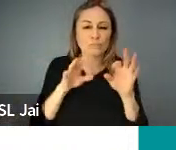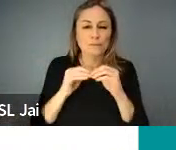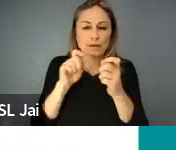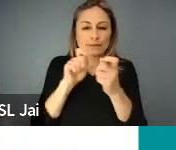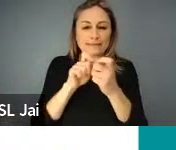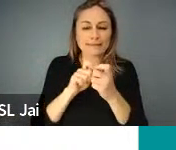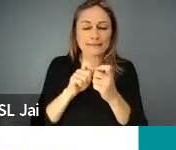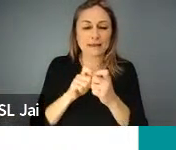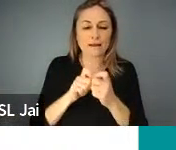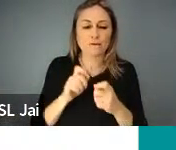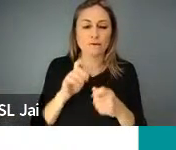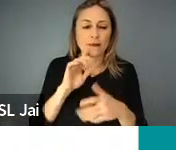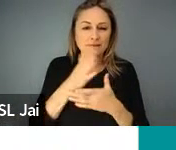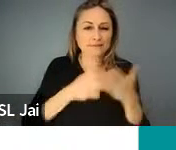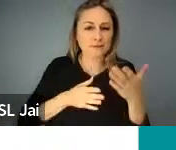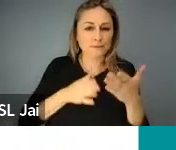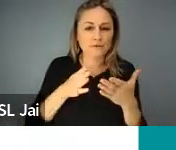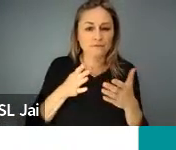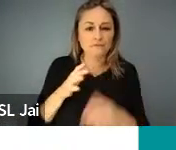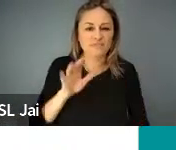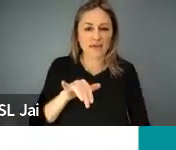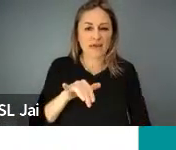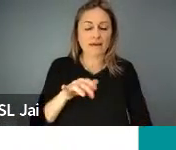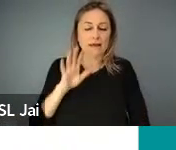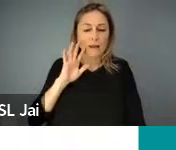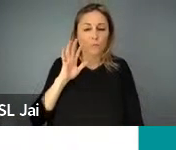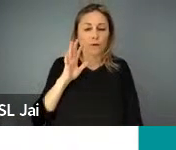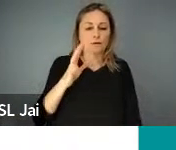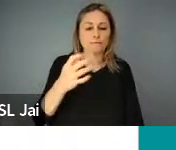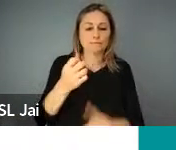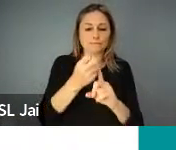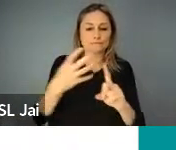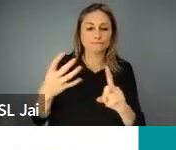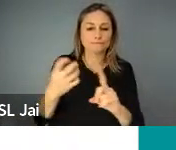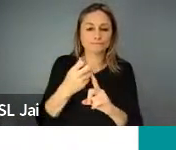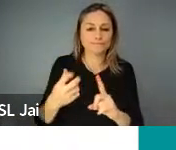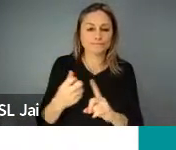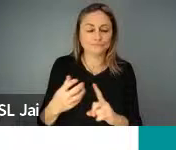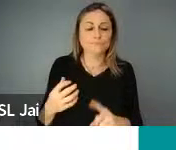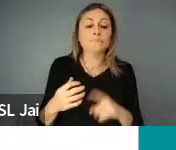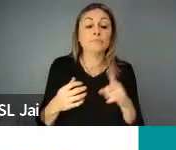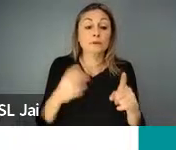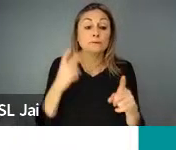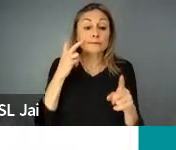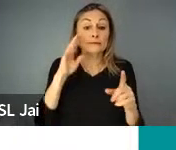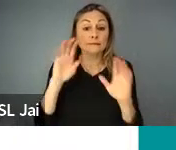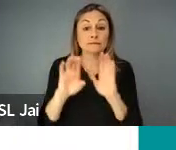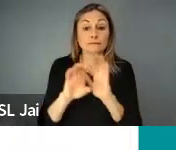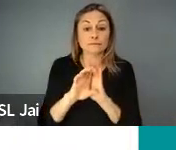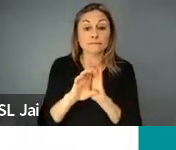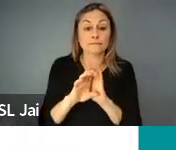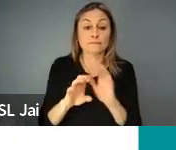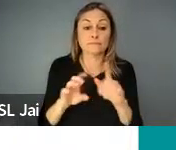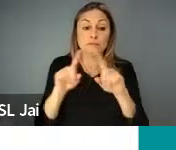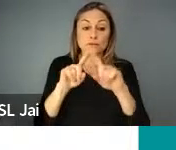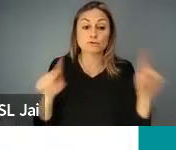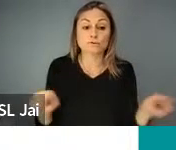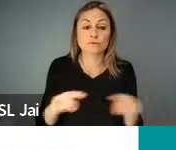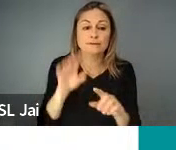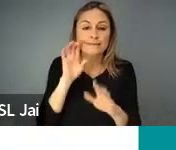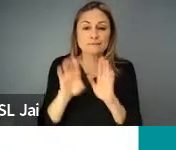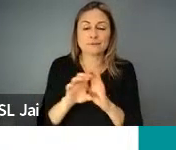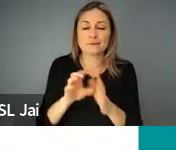some of the components of that. But as you see on the screen, we have an image of it. This is only part